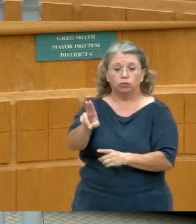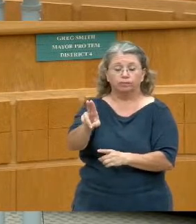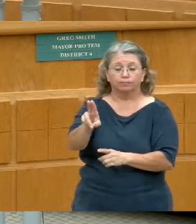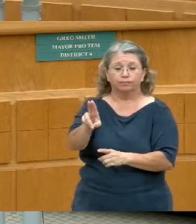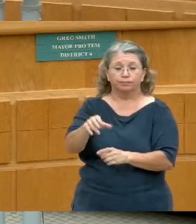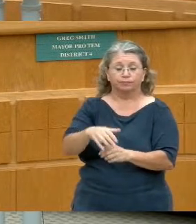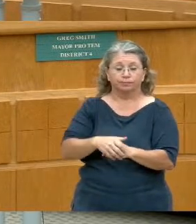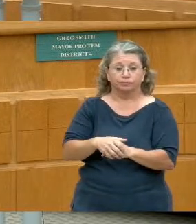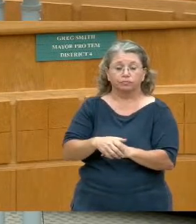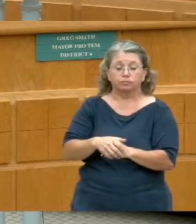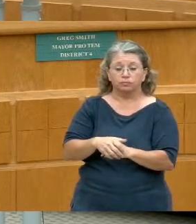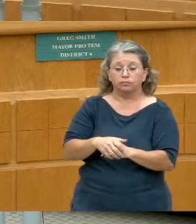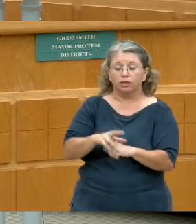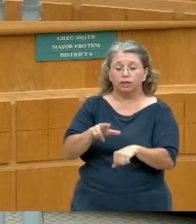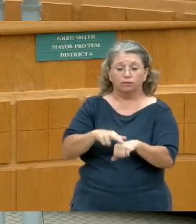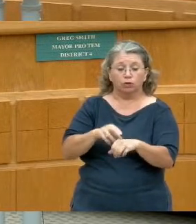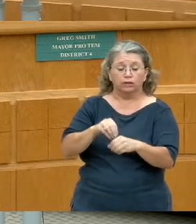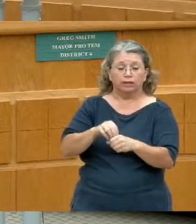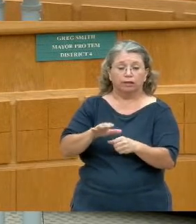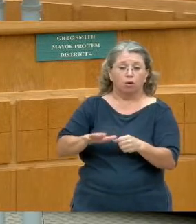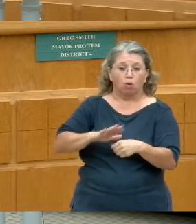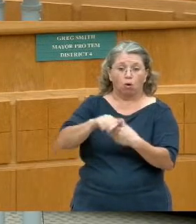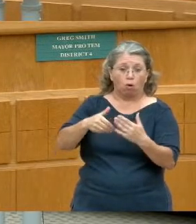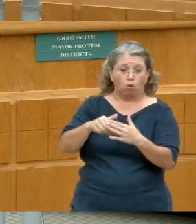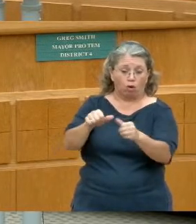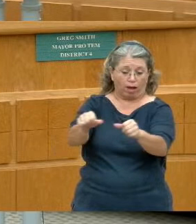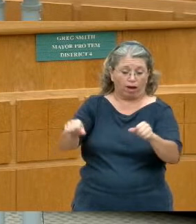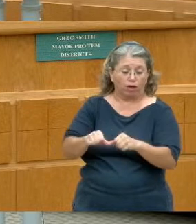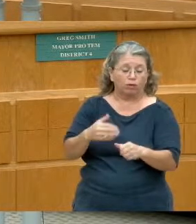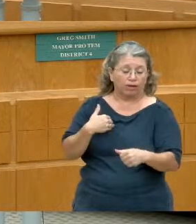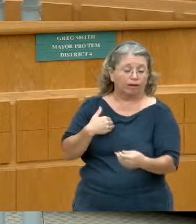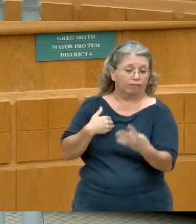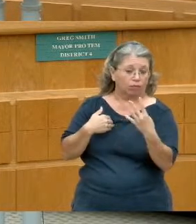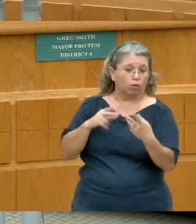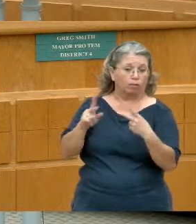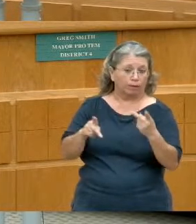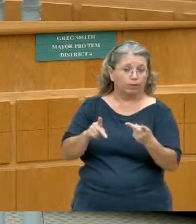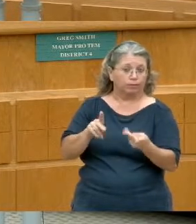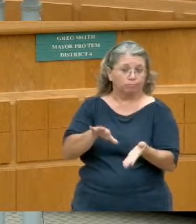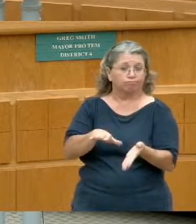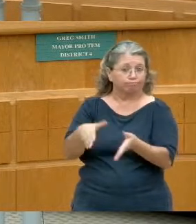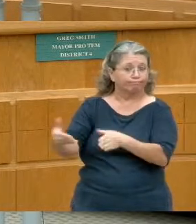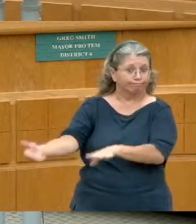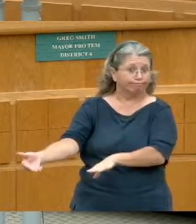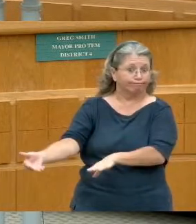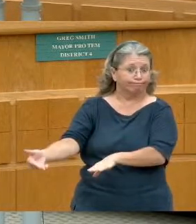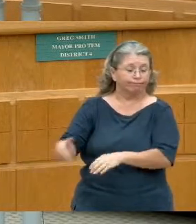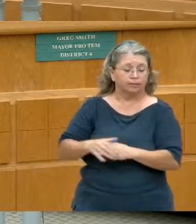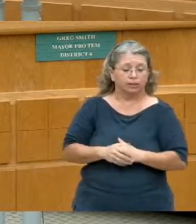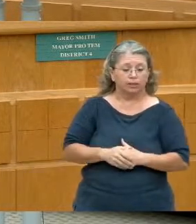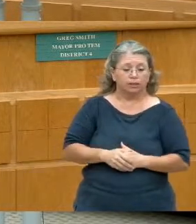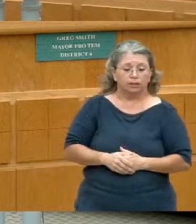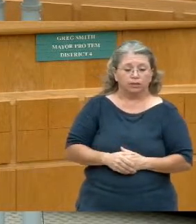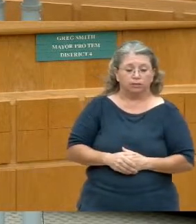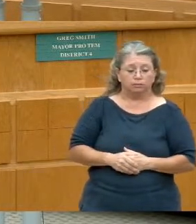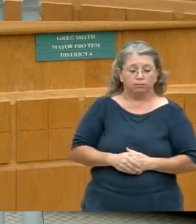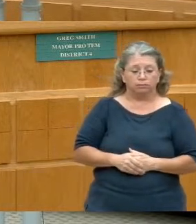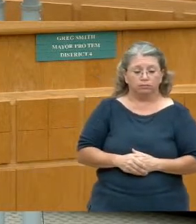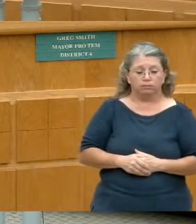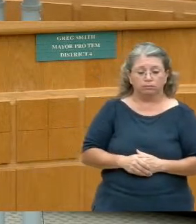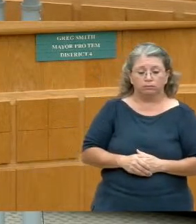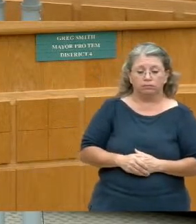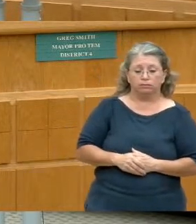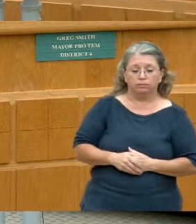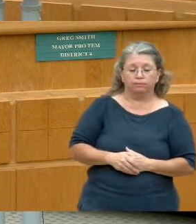with the fatal outcome. Now, the difference here between all the models, all